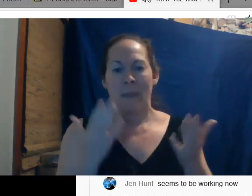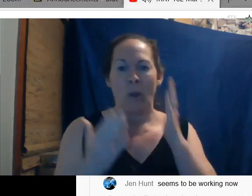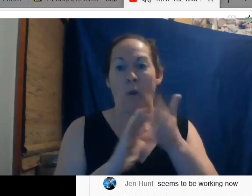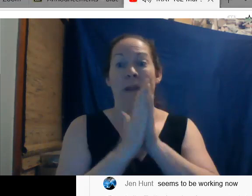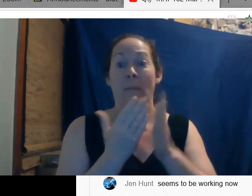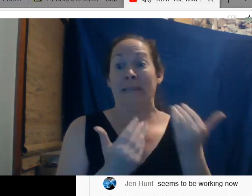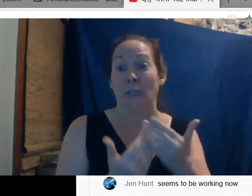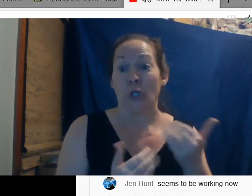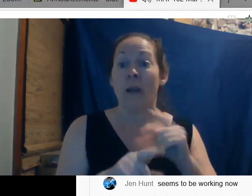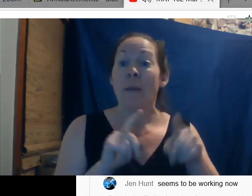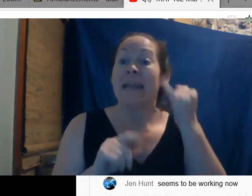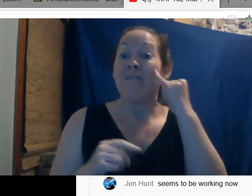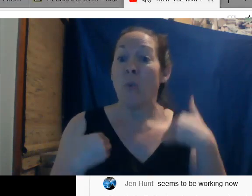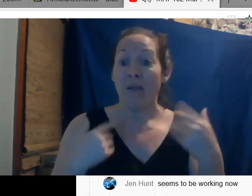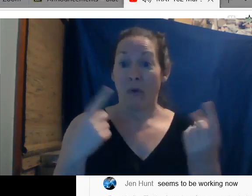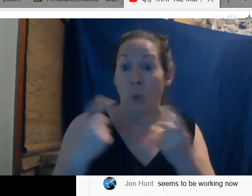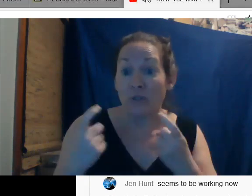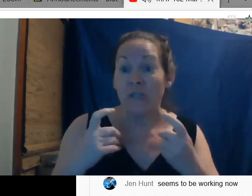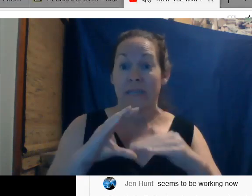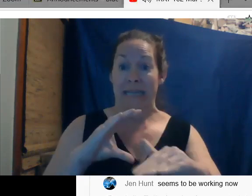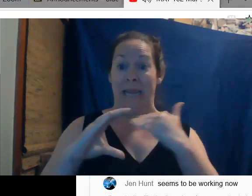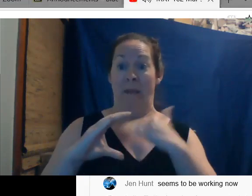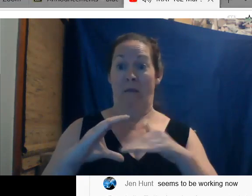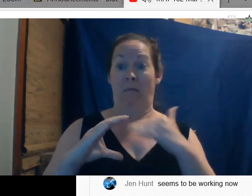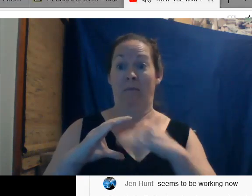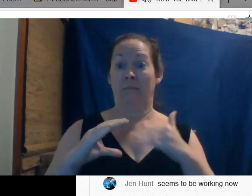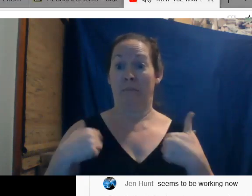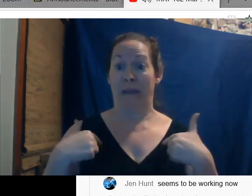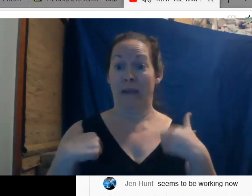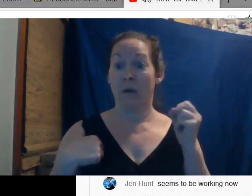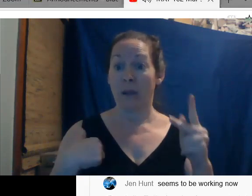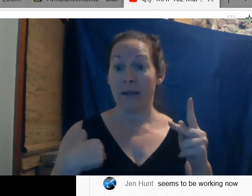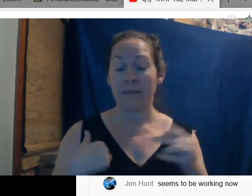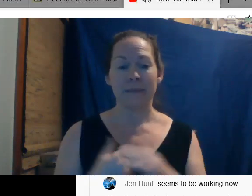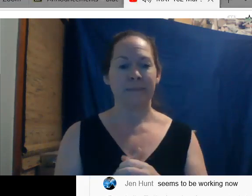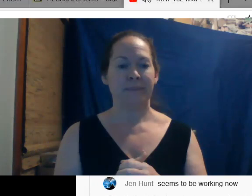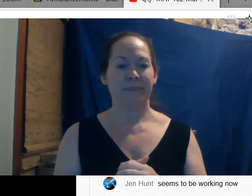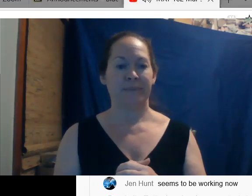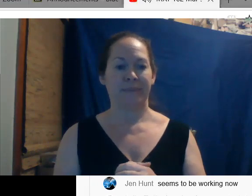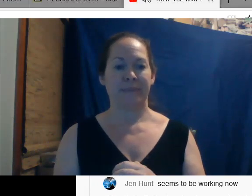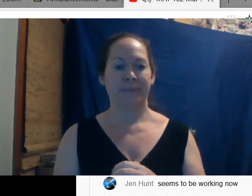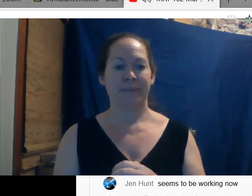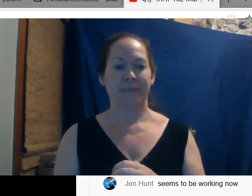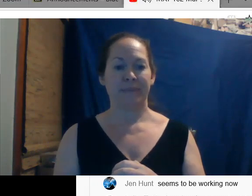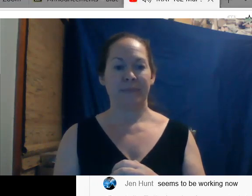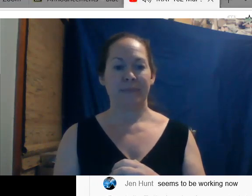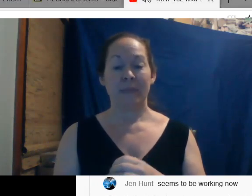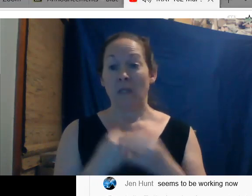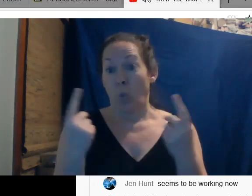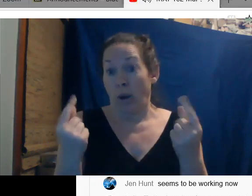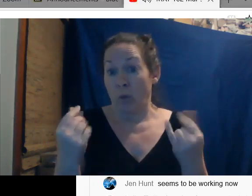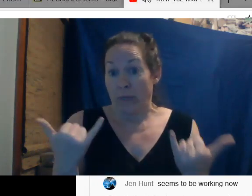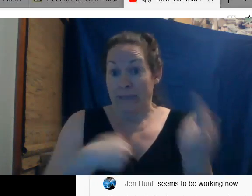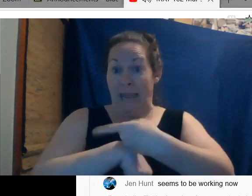But please ask questions on the material. Please send me email on the material. What I'm doing today,